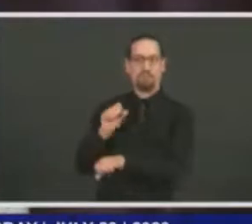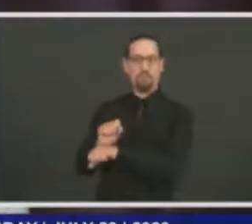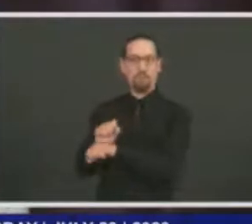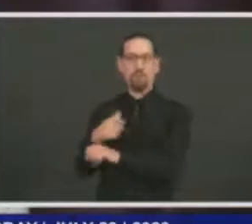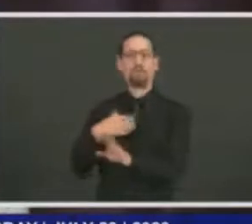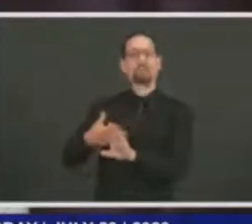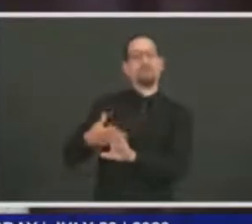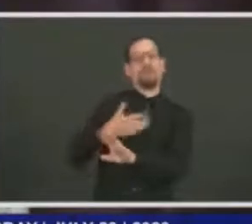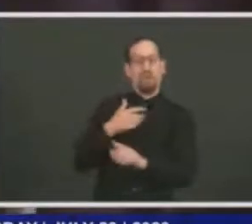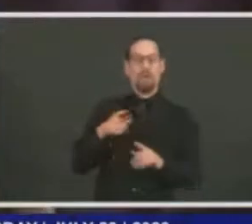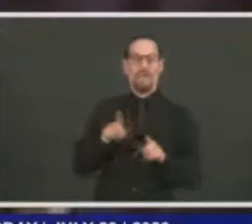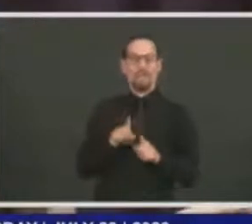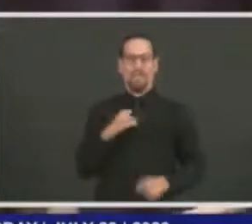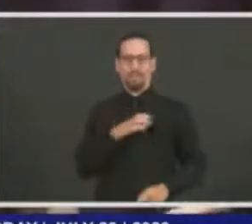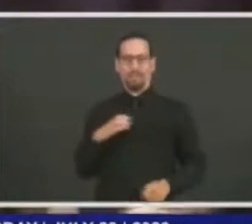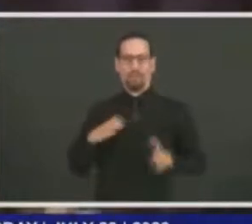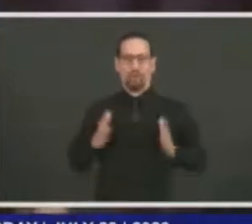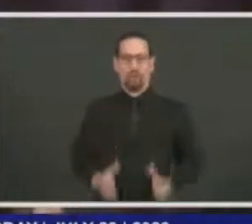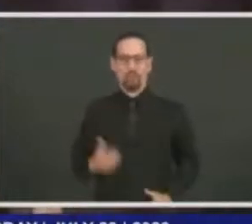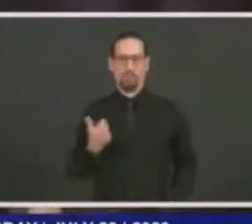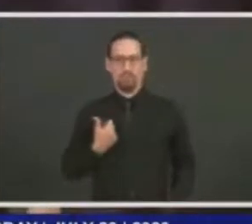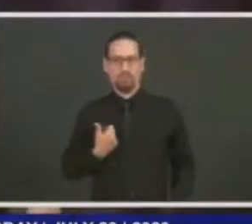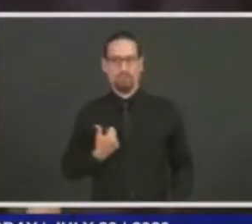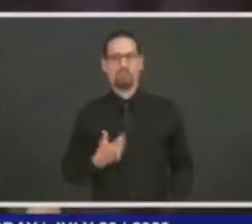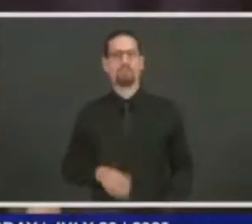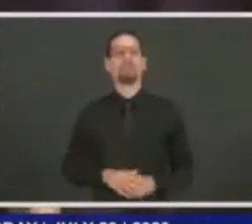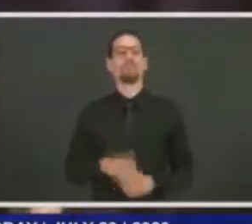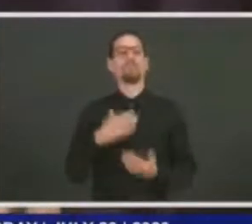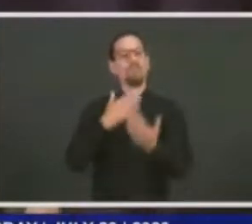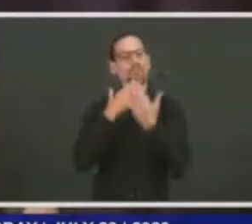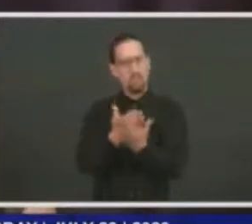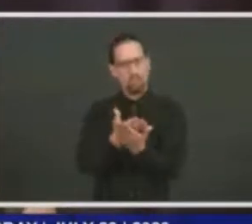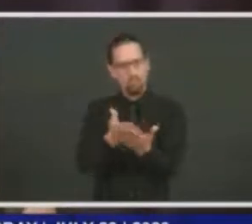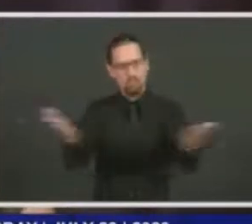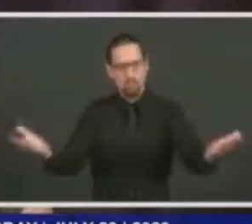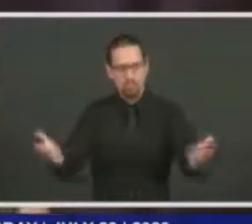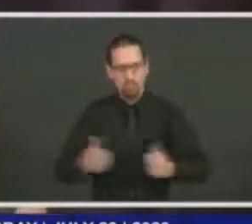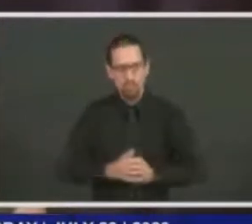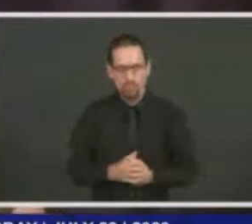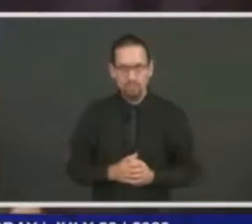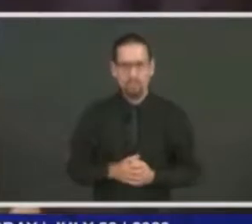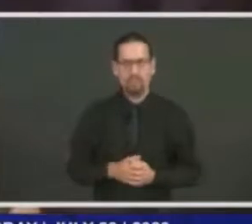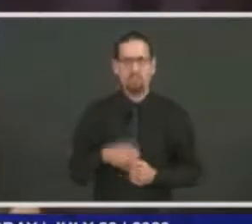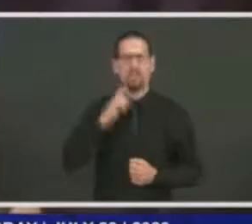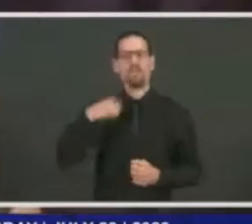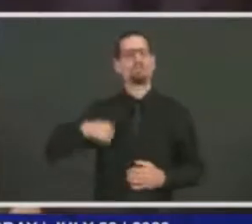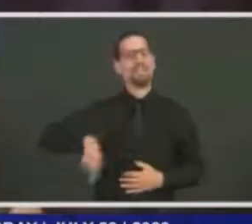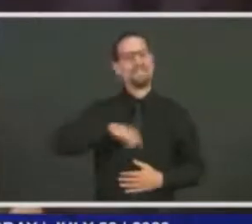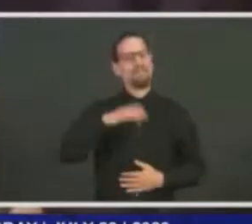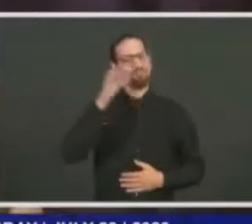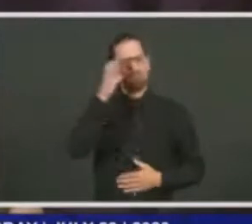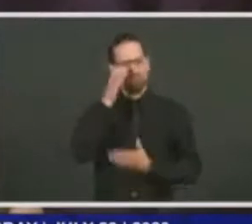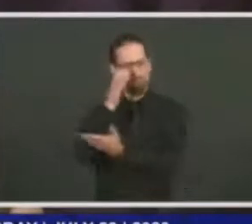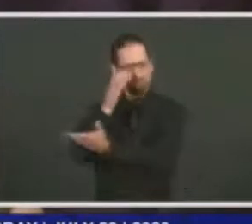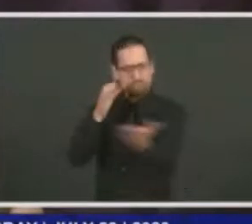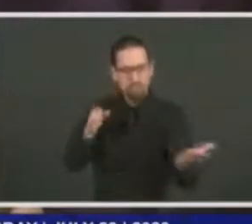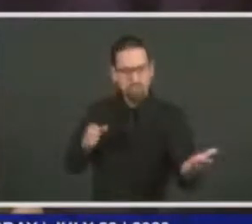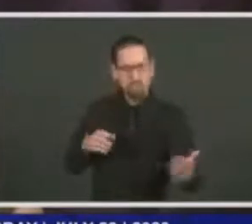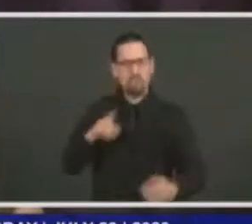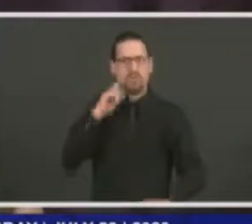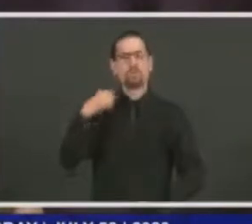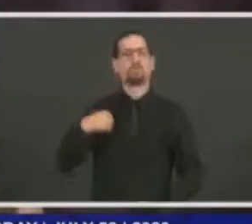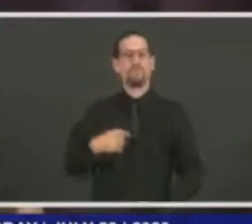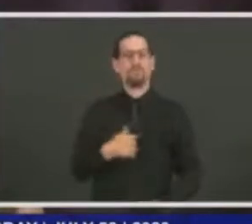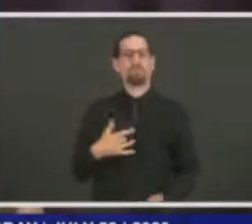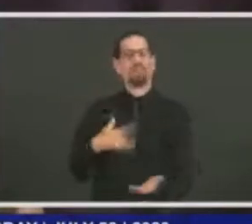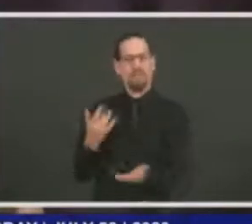would, Governor. Thank you. We hear it, we feel it. We all look at our kids while they